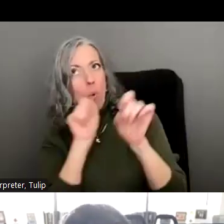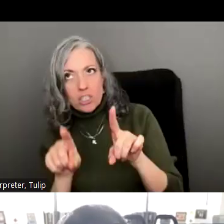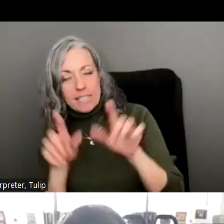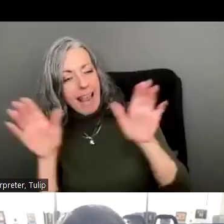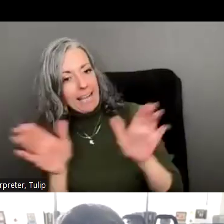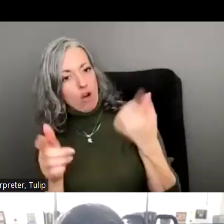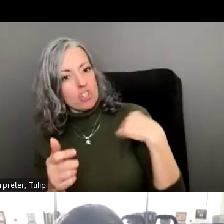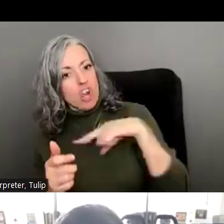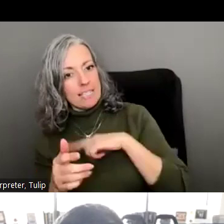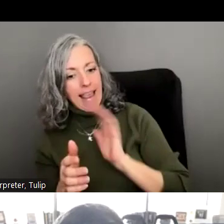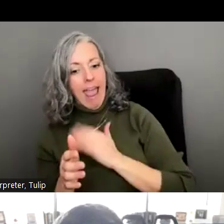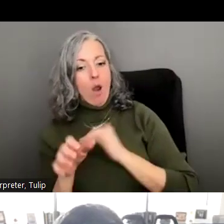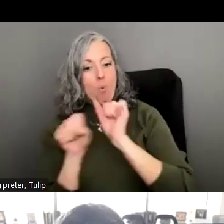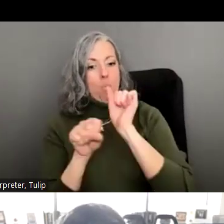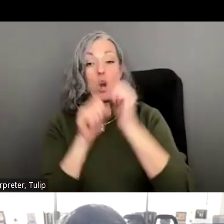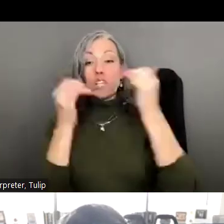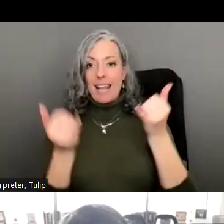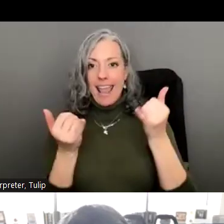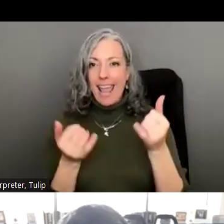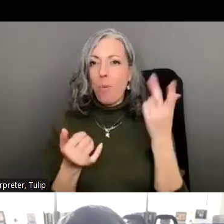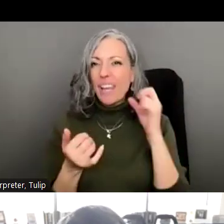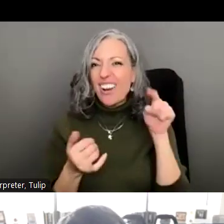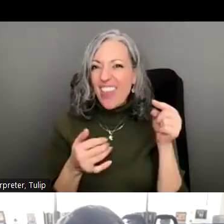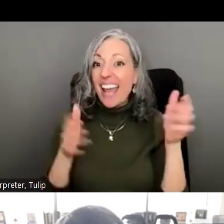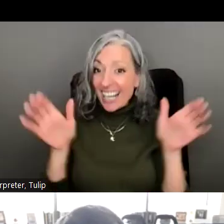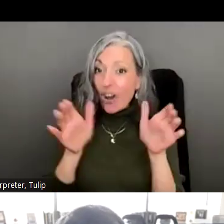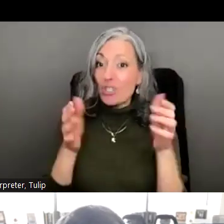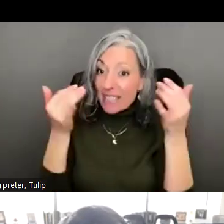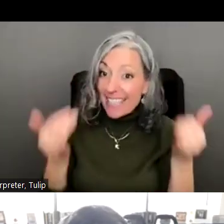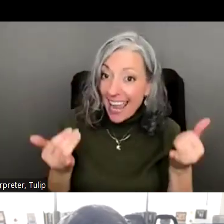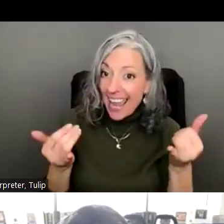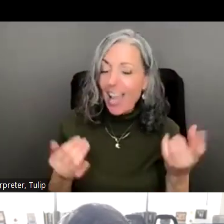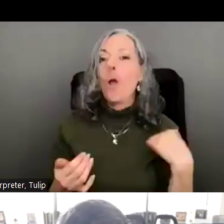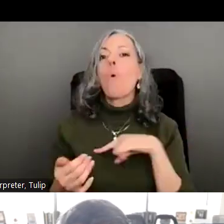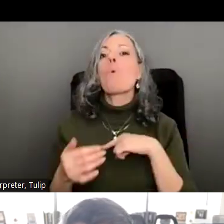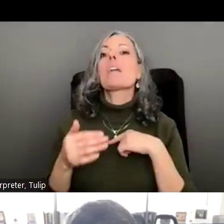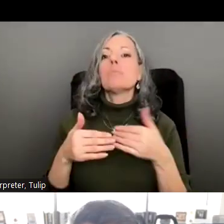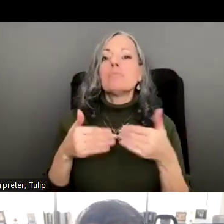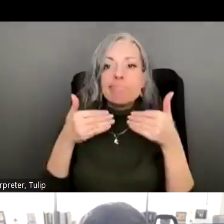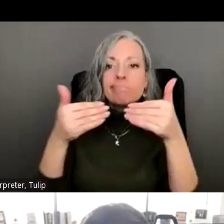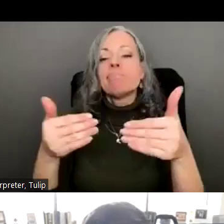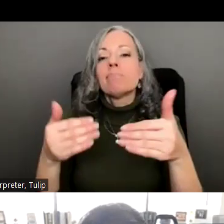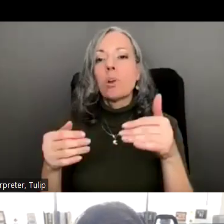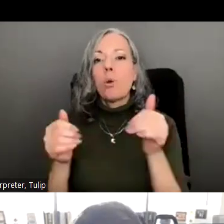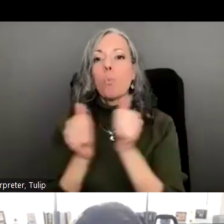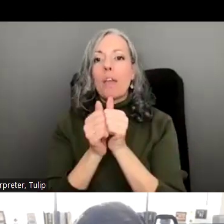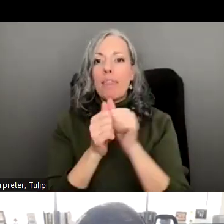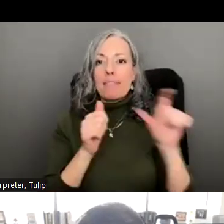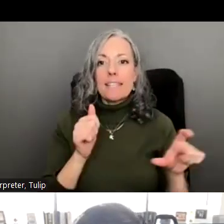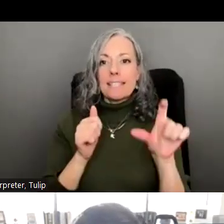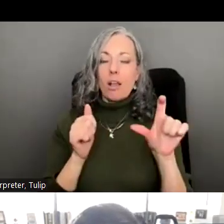encouraged us in our work. And today we hear that encouragement as we move ahead with our stakeholder community and